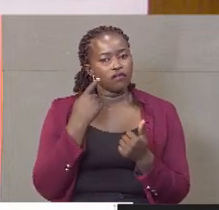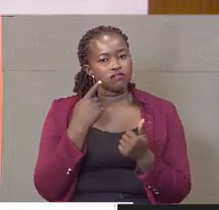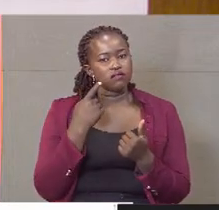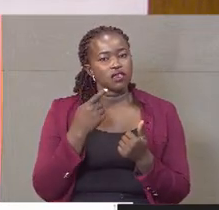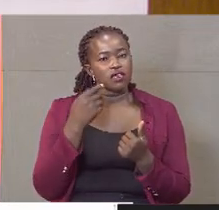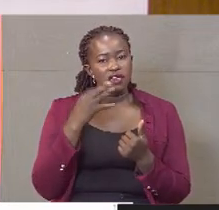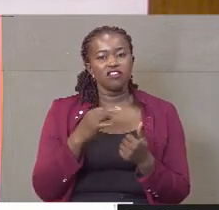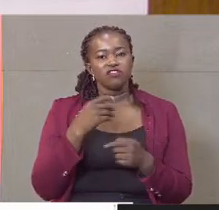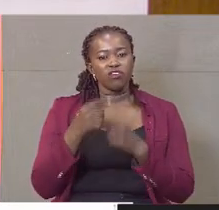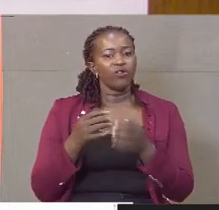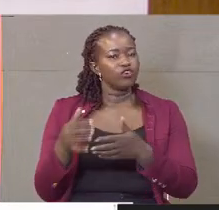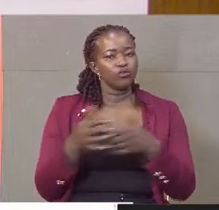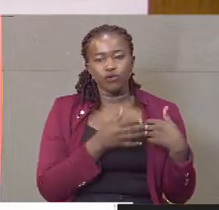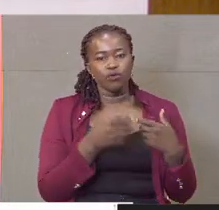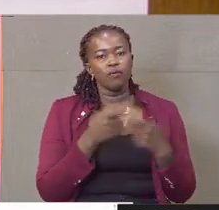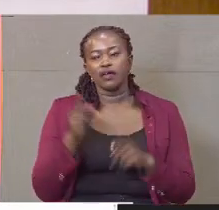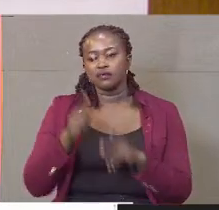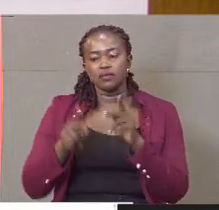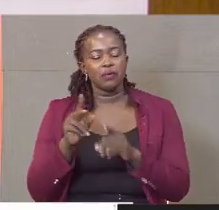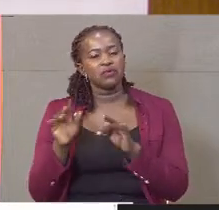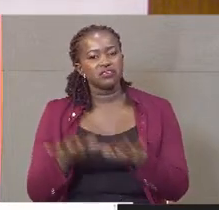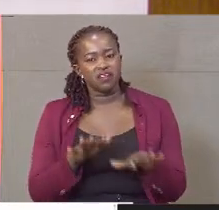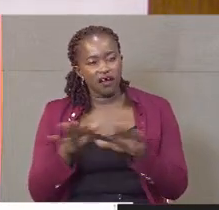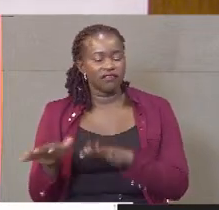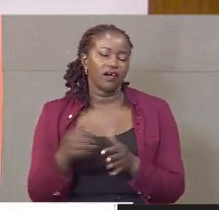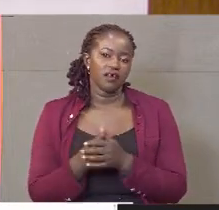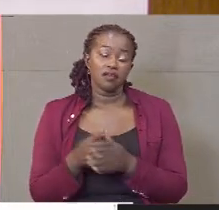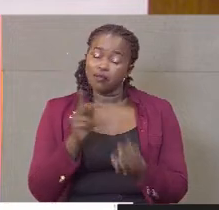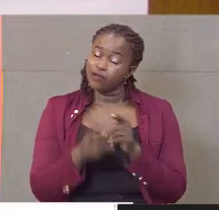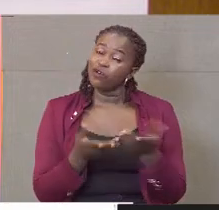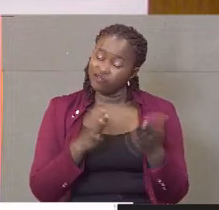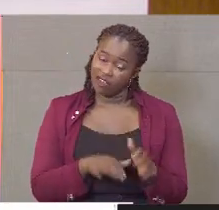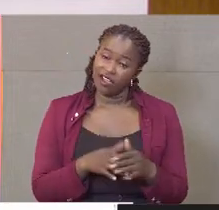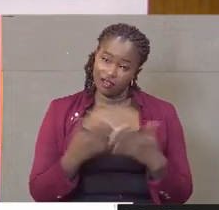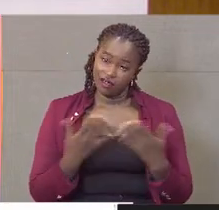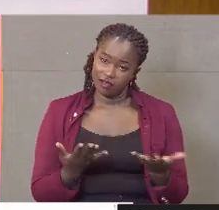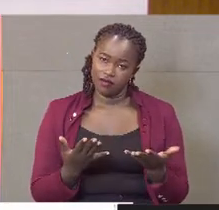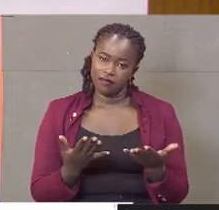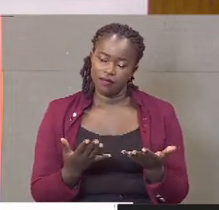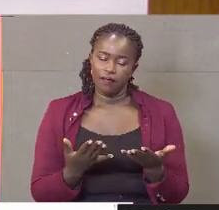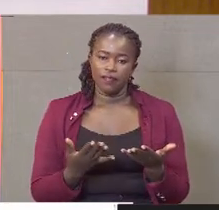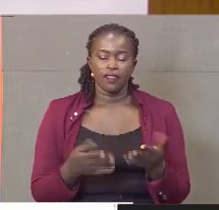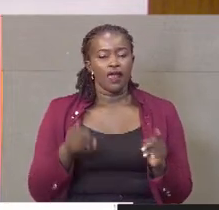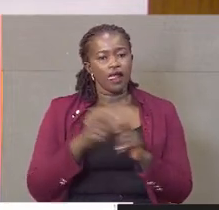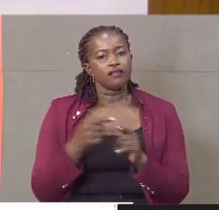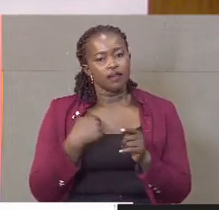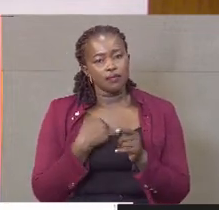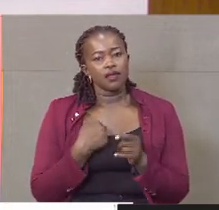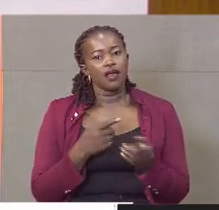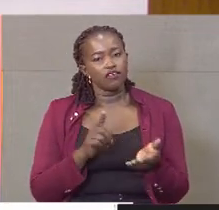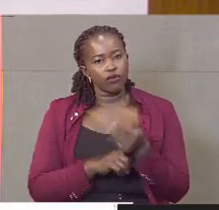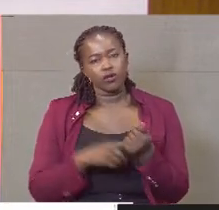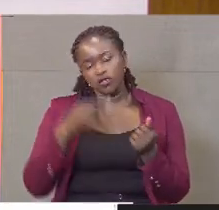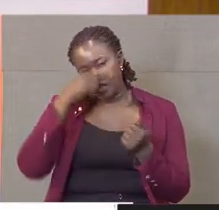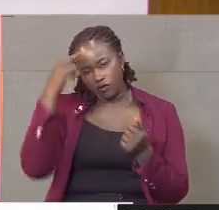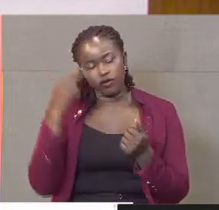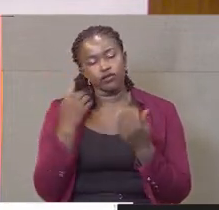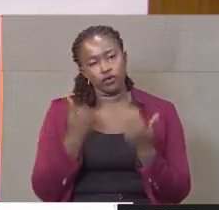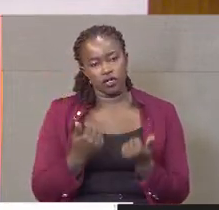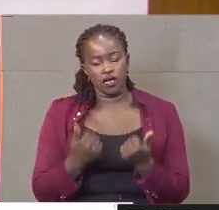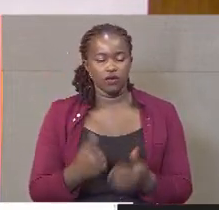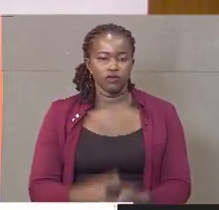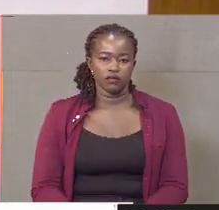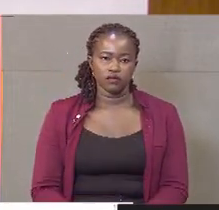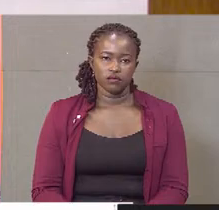a lot of damage to us. Right, Honorable Speaker, people are dying, and I've just got to know the reason now. Thank